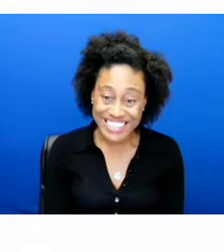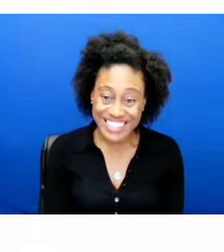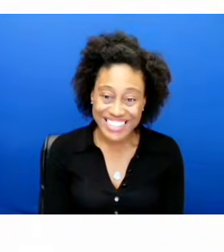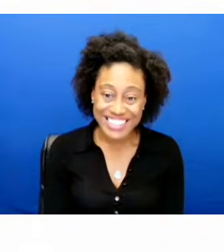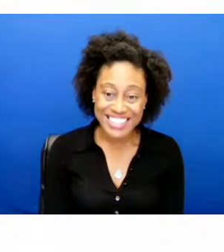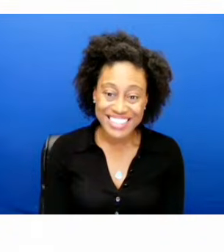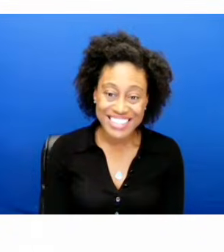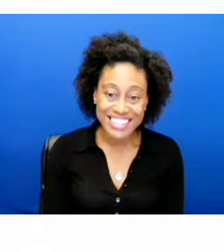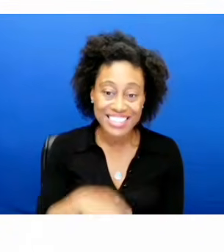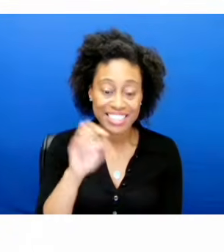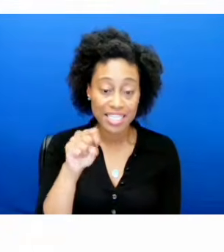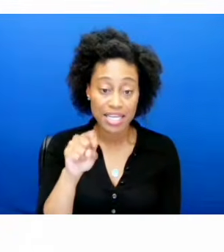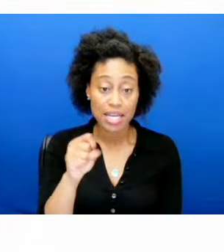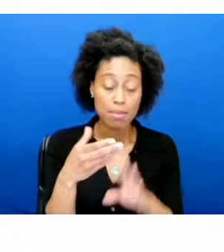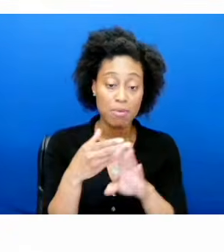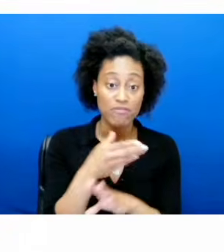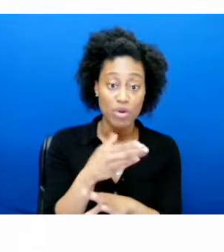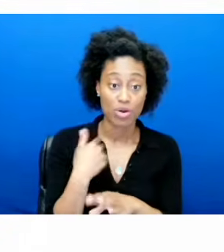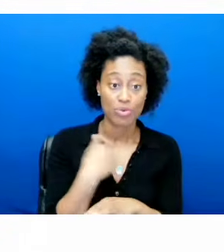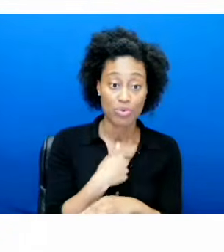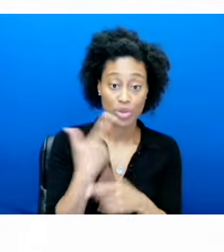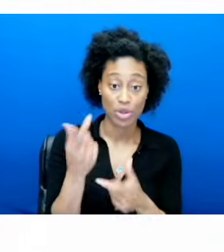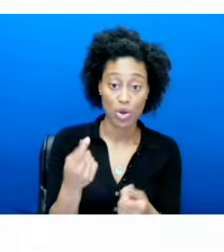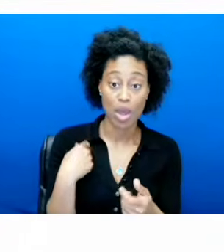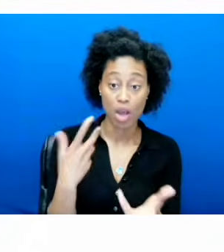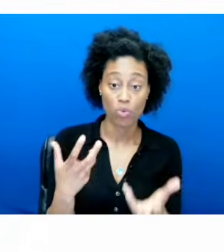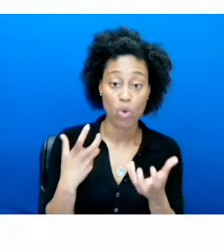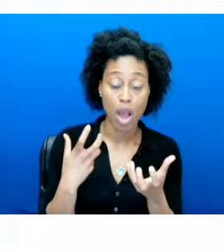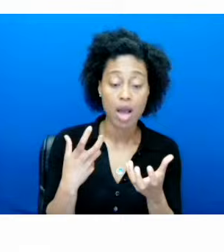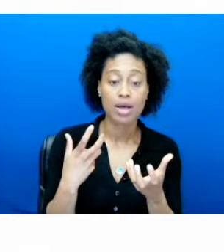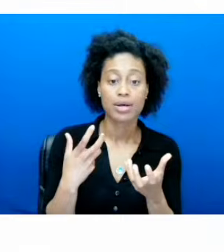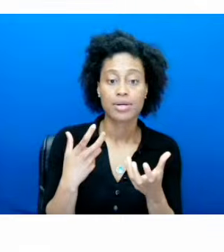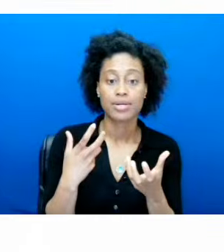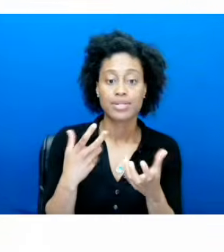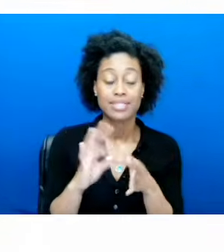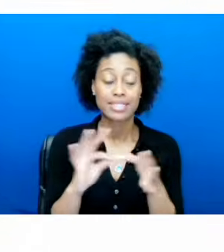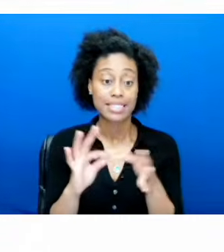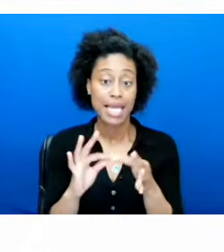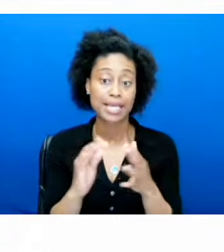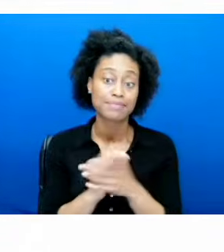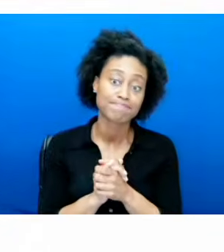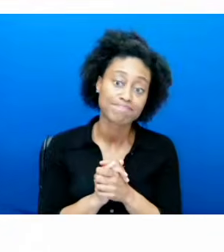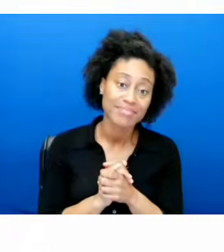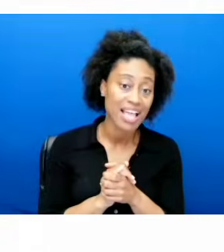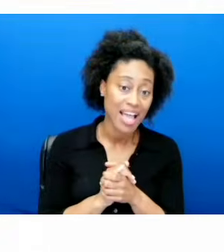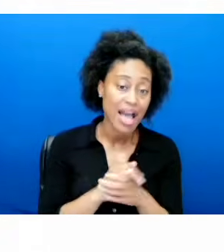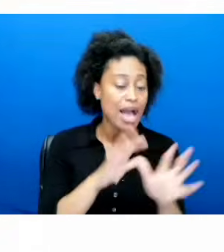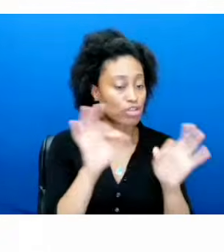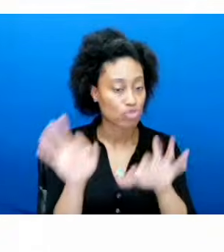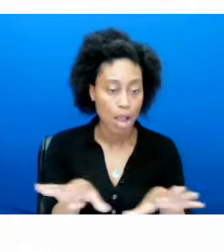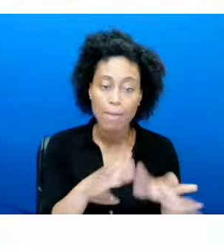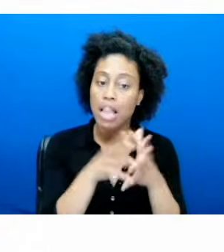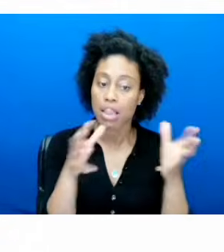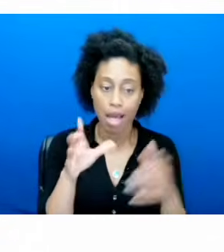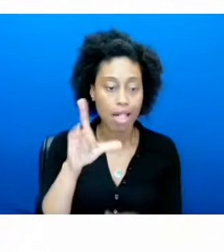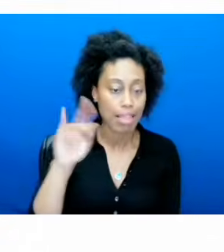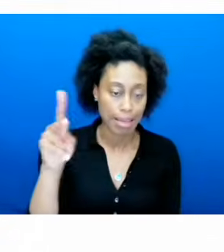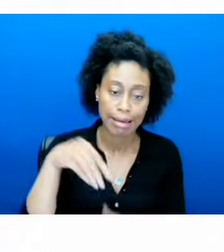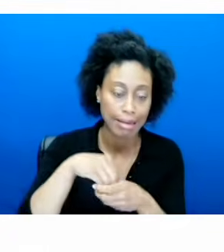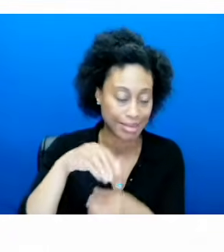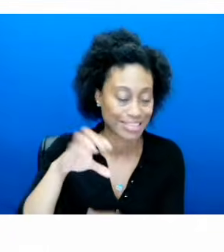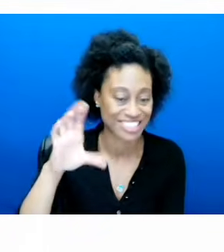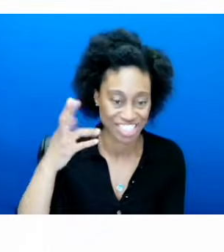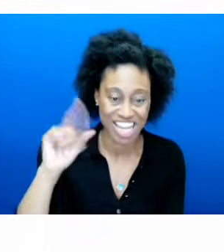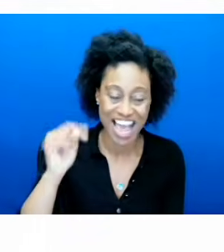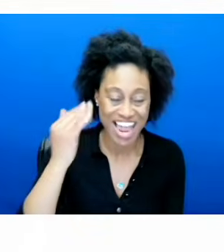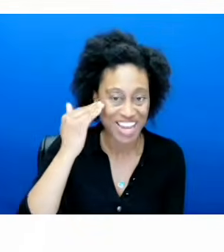Yeah, and before we go, I also wanted to say that, I did drop a lot of links in the chat tonight,